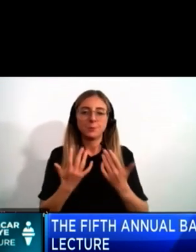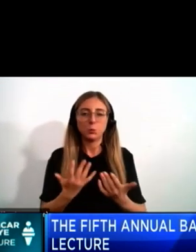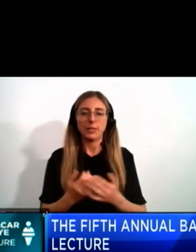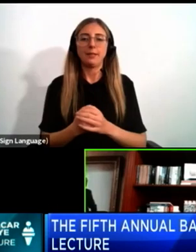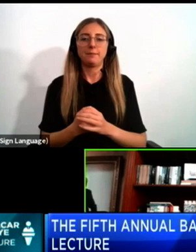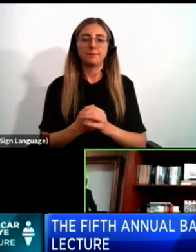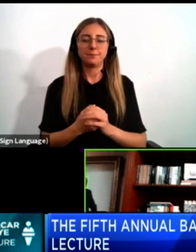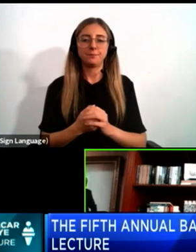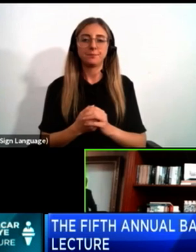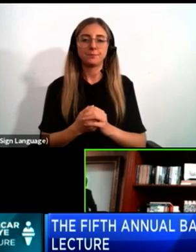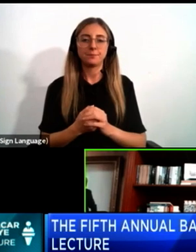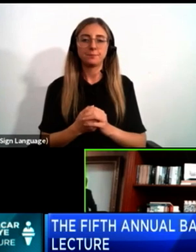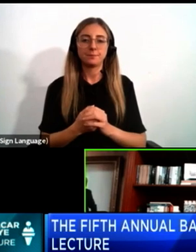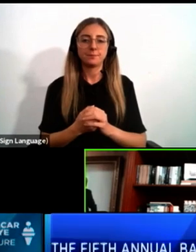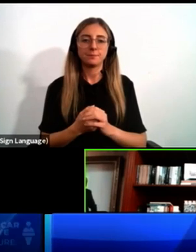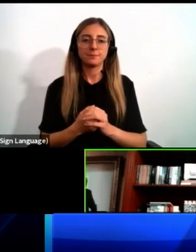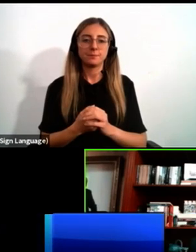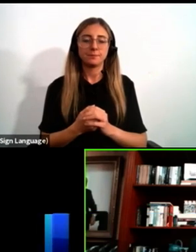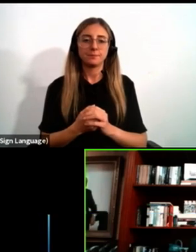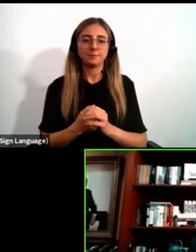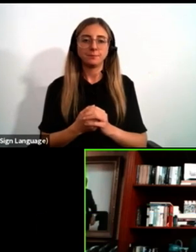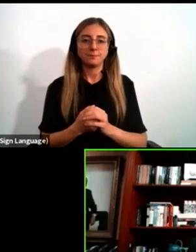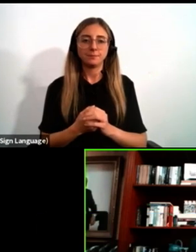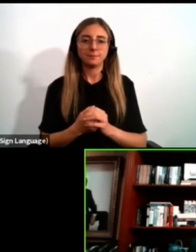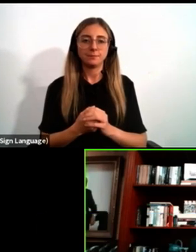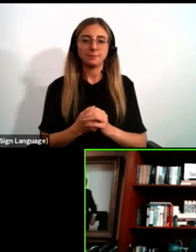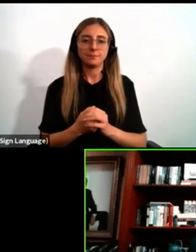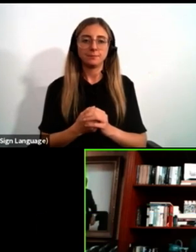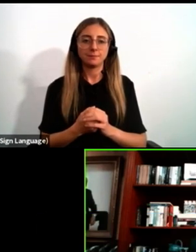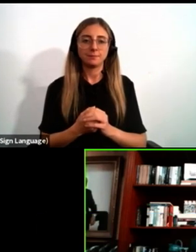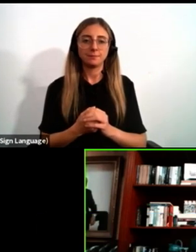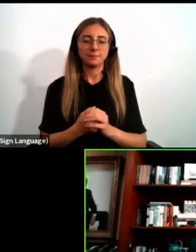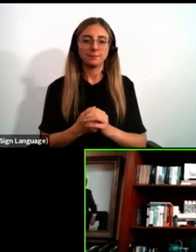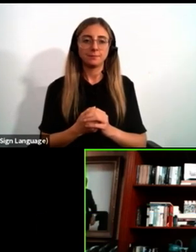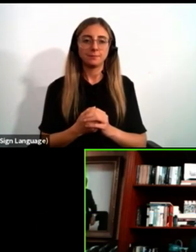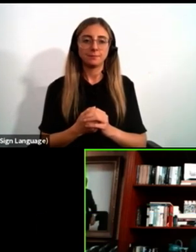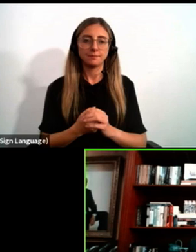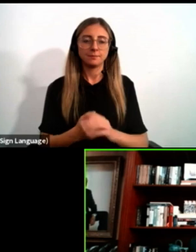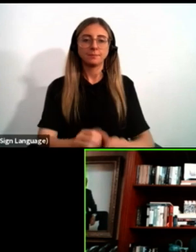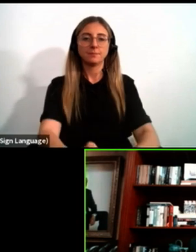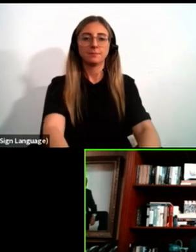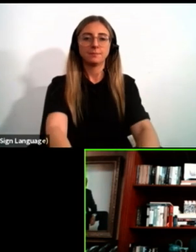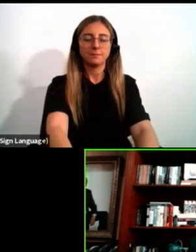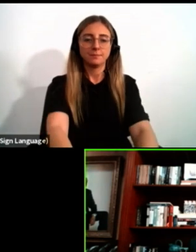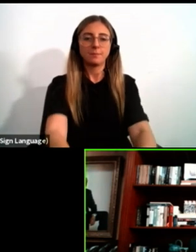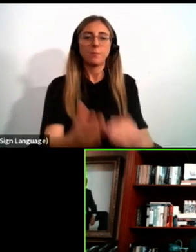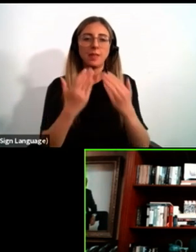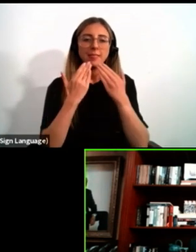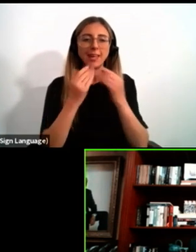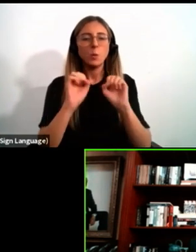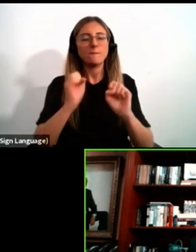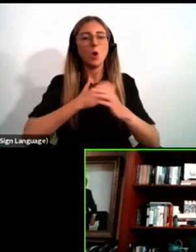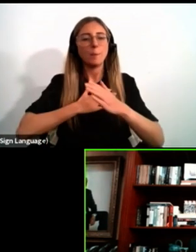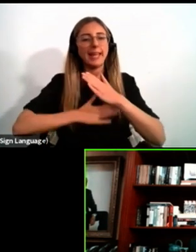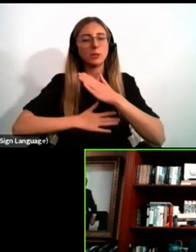bank, that we are able to have a smooth event. I thank you all for your attention and